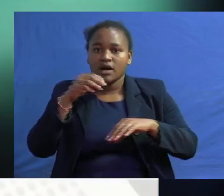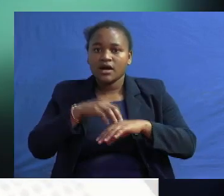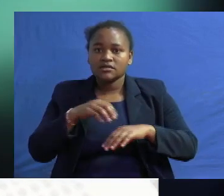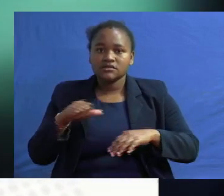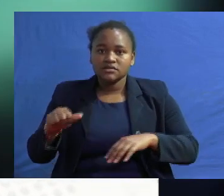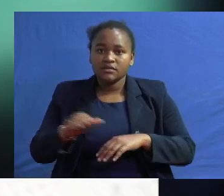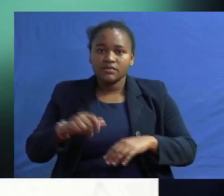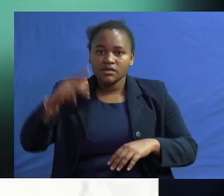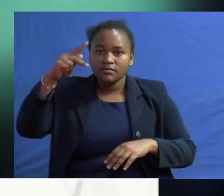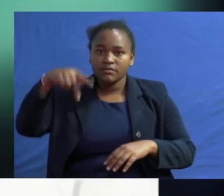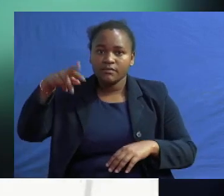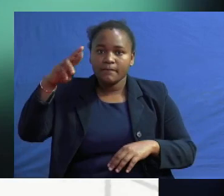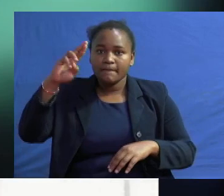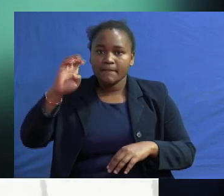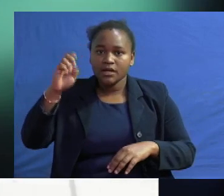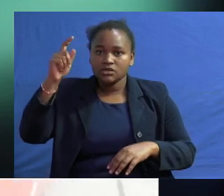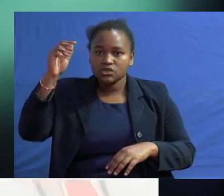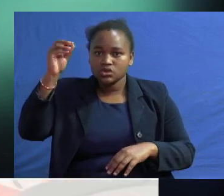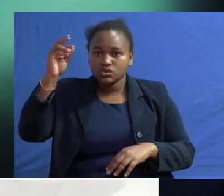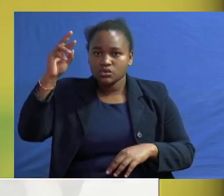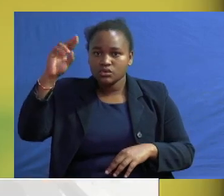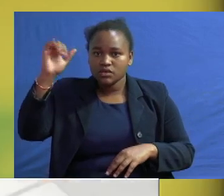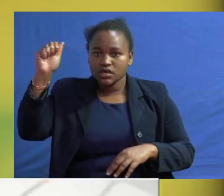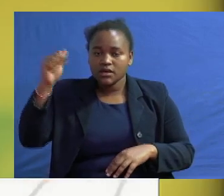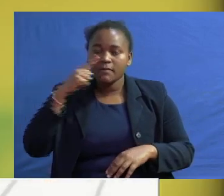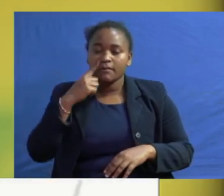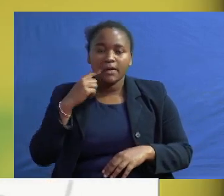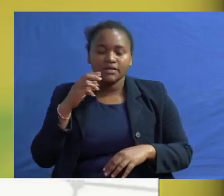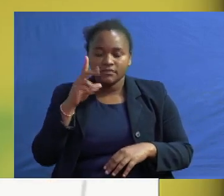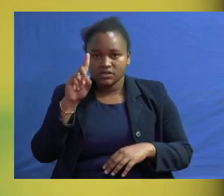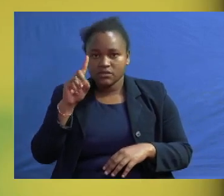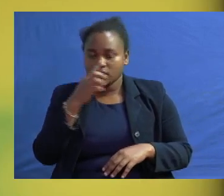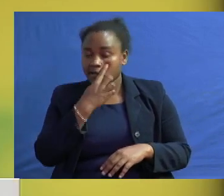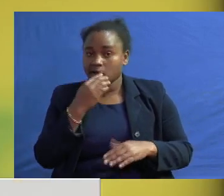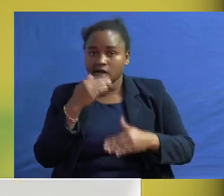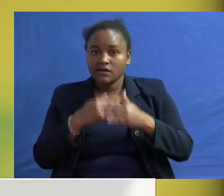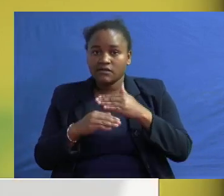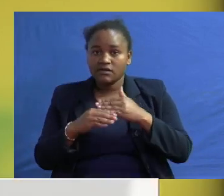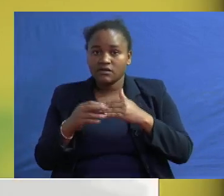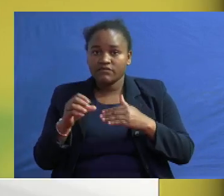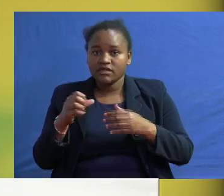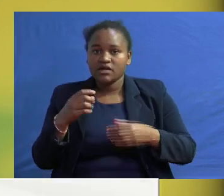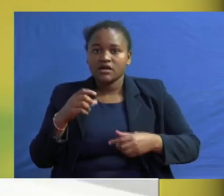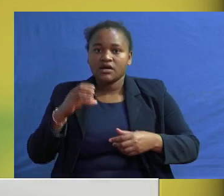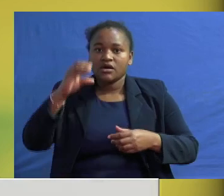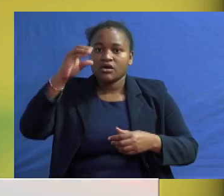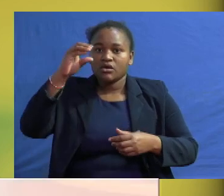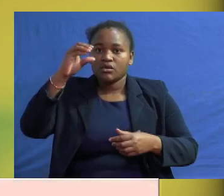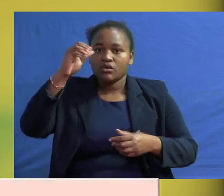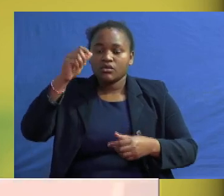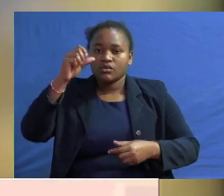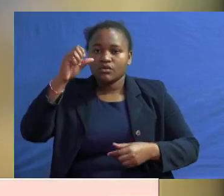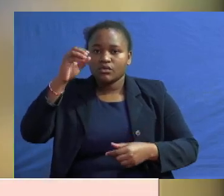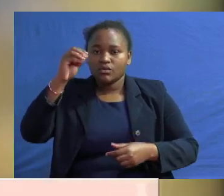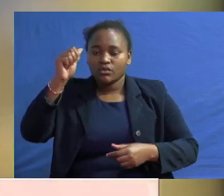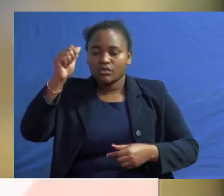in Pretoria. Mamelodi Sundowns, better known as the Masandawana, under the tutelage of head coach Shulani Mokwena,